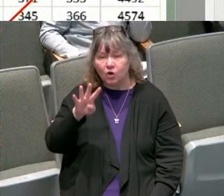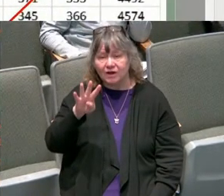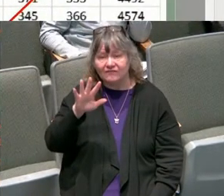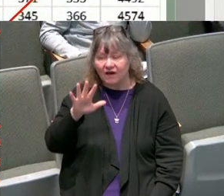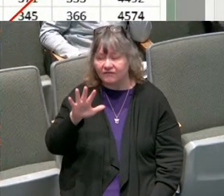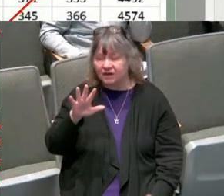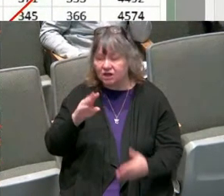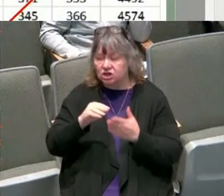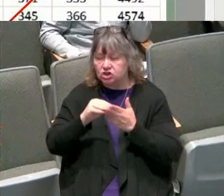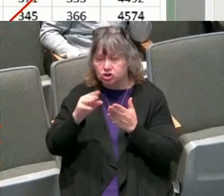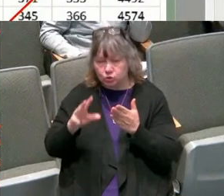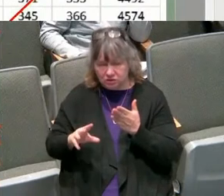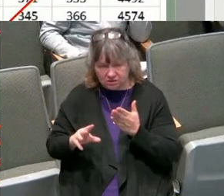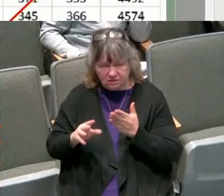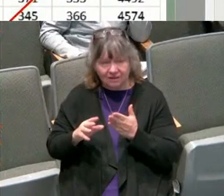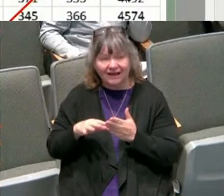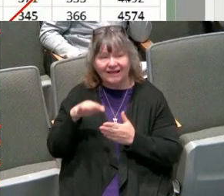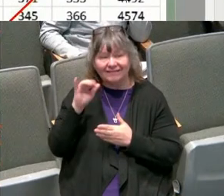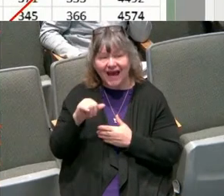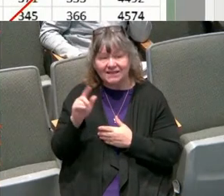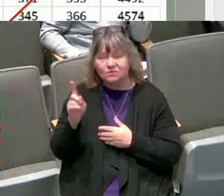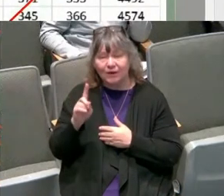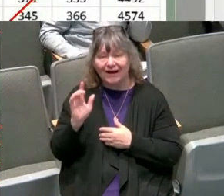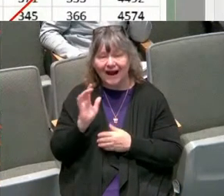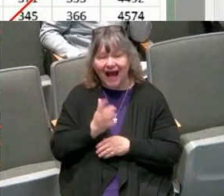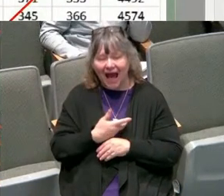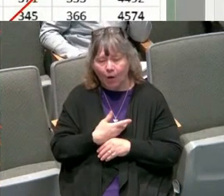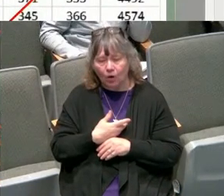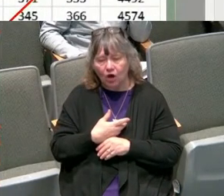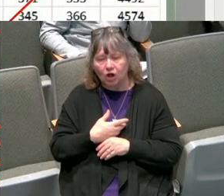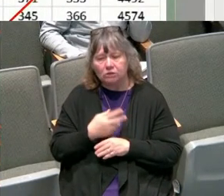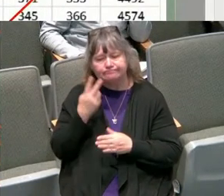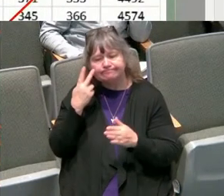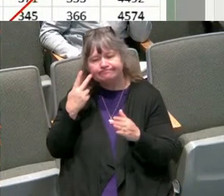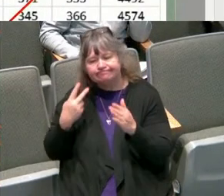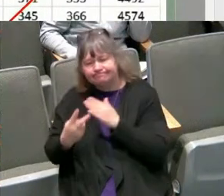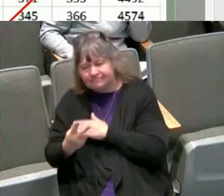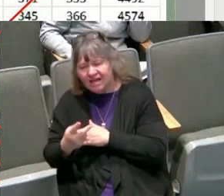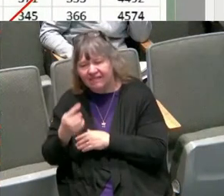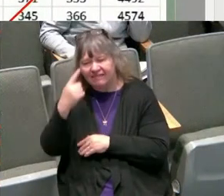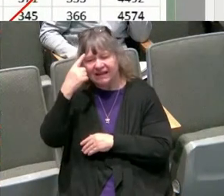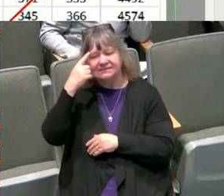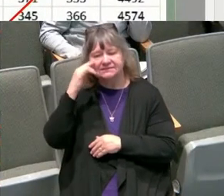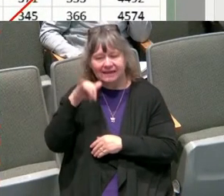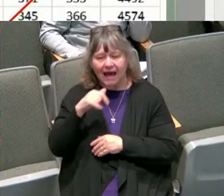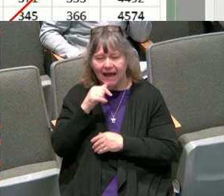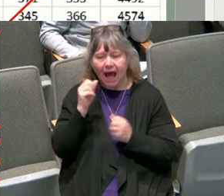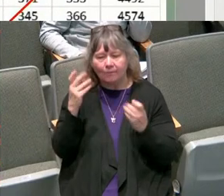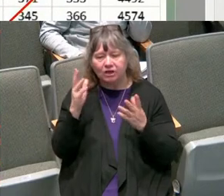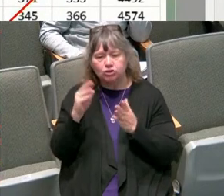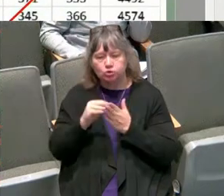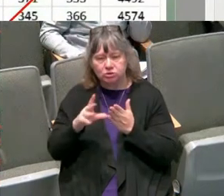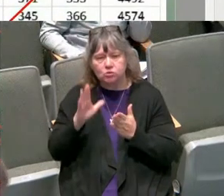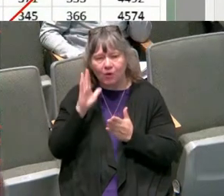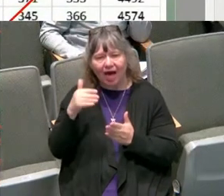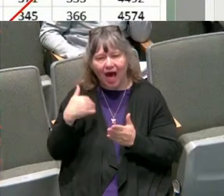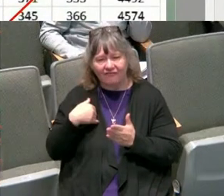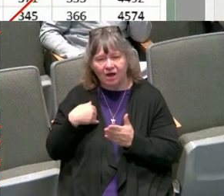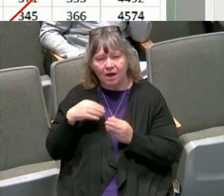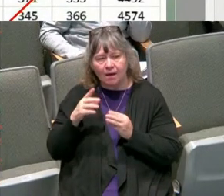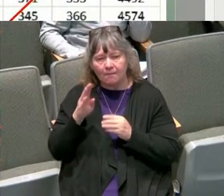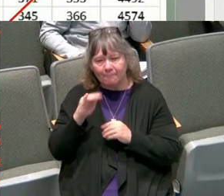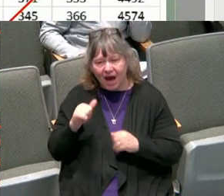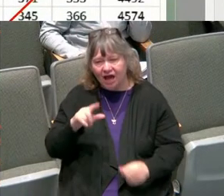4745 students that's where our demographer says we will be by the time we get to